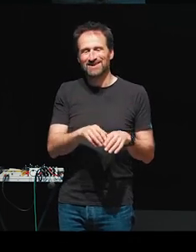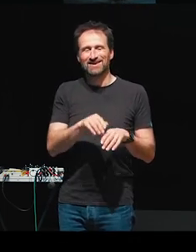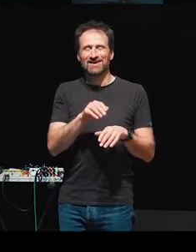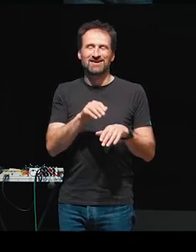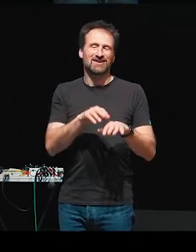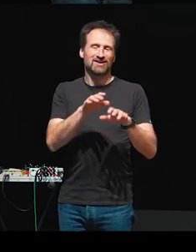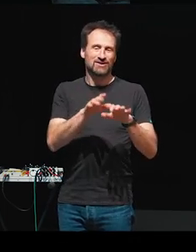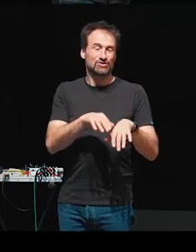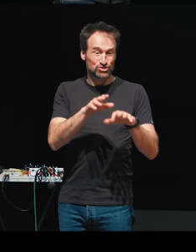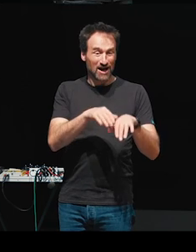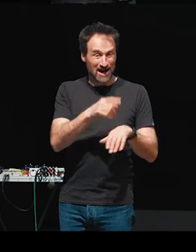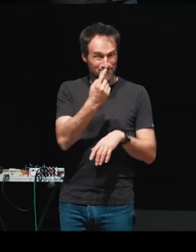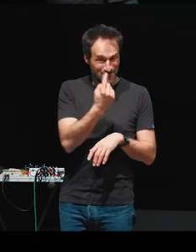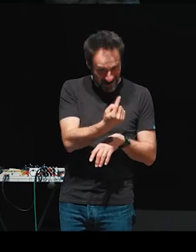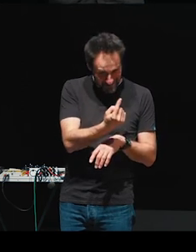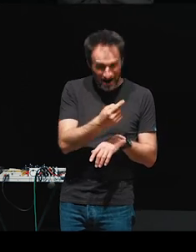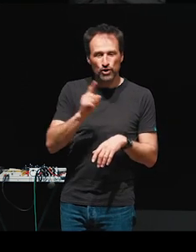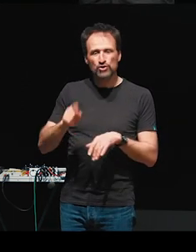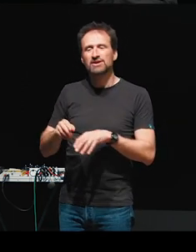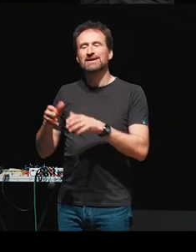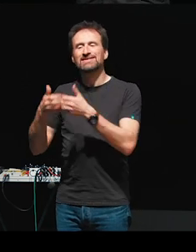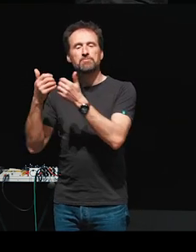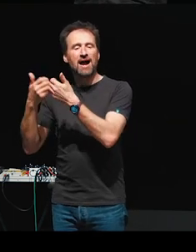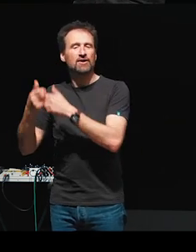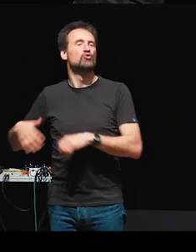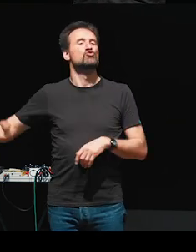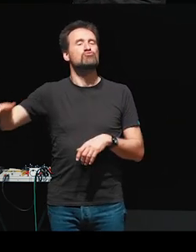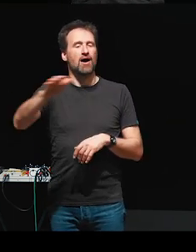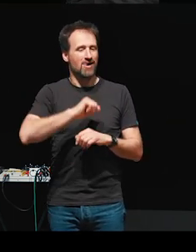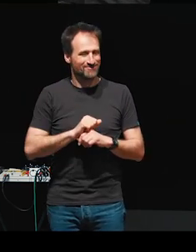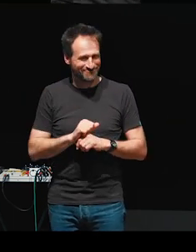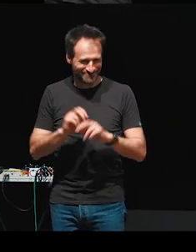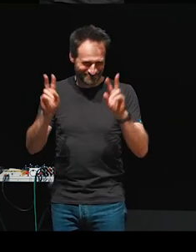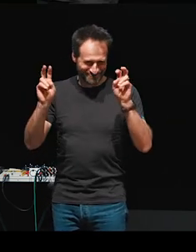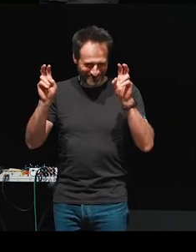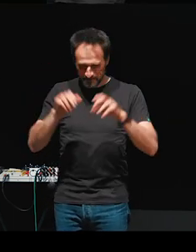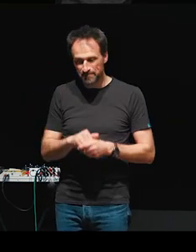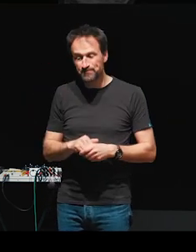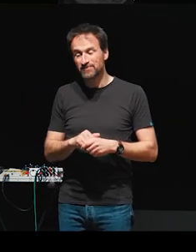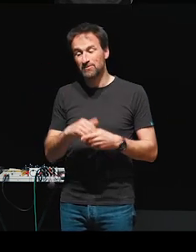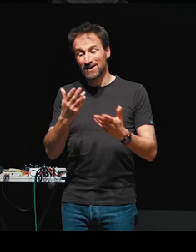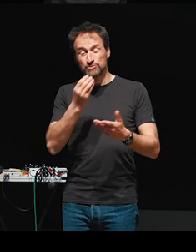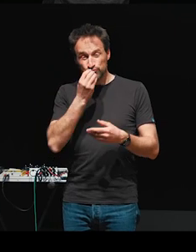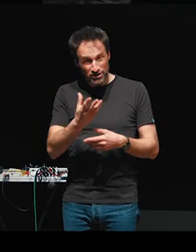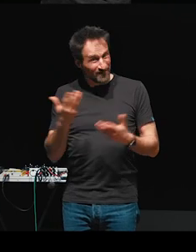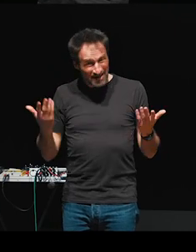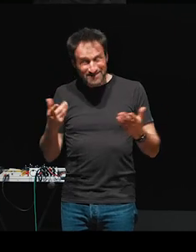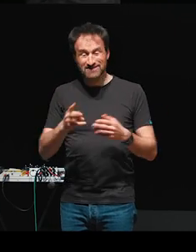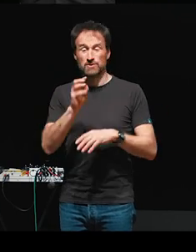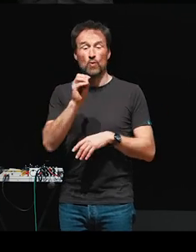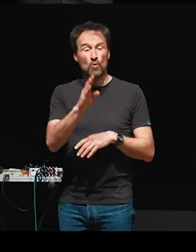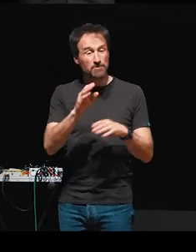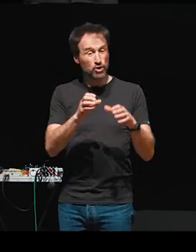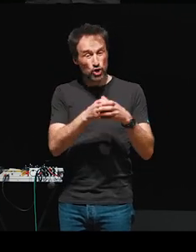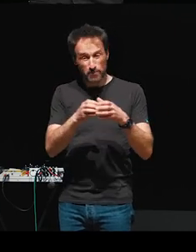run anywhere. And one nice byproduct here is that web components can very,